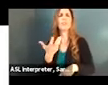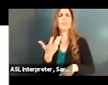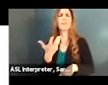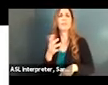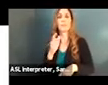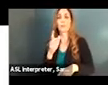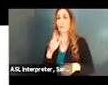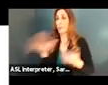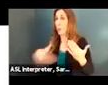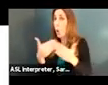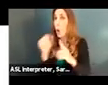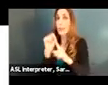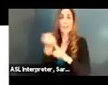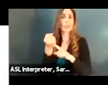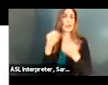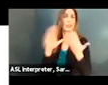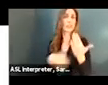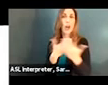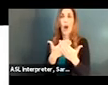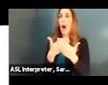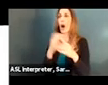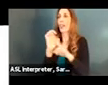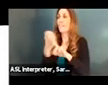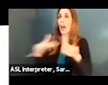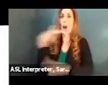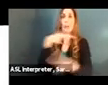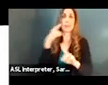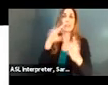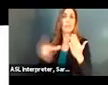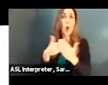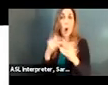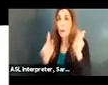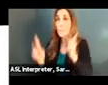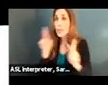in all situations, in all environments, for all people,